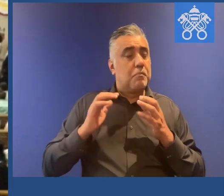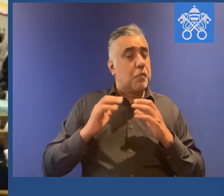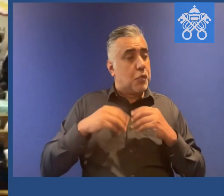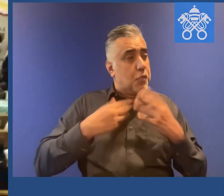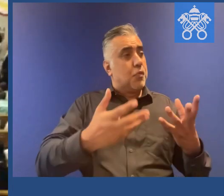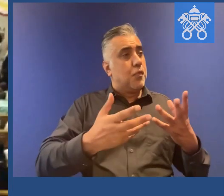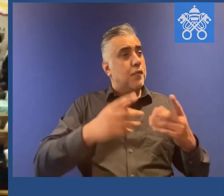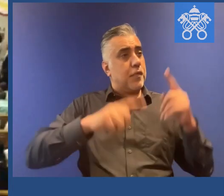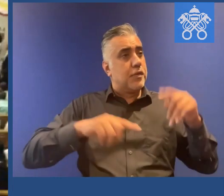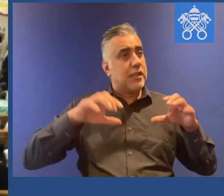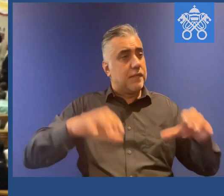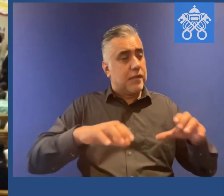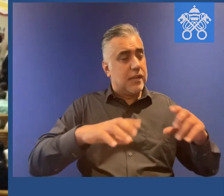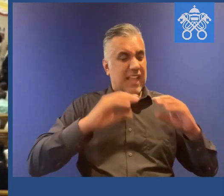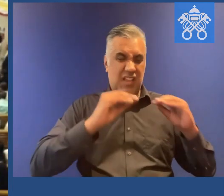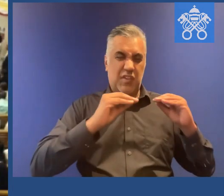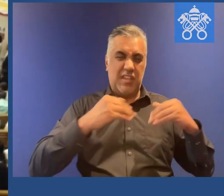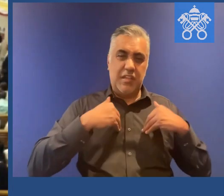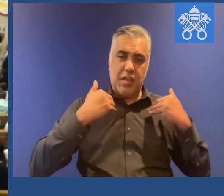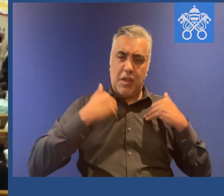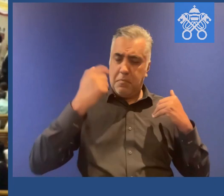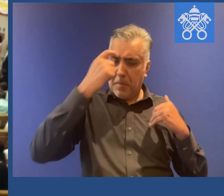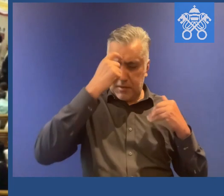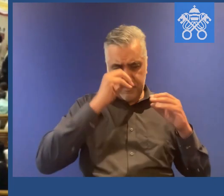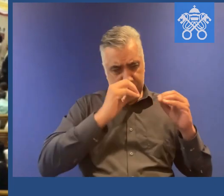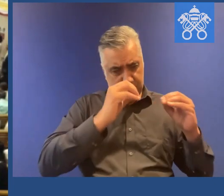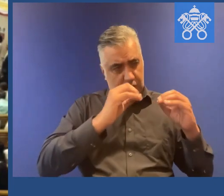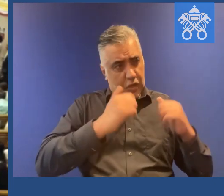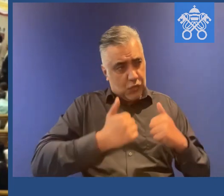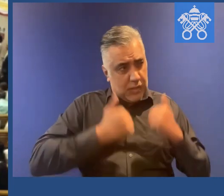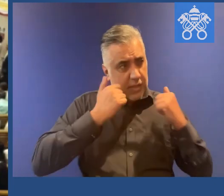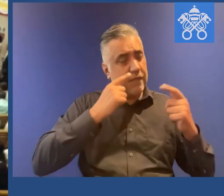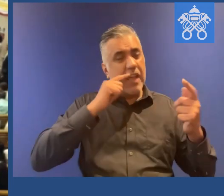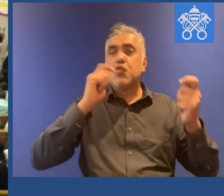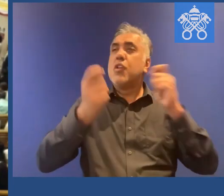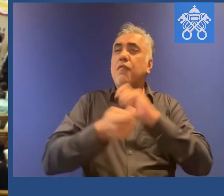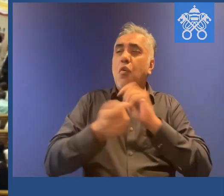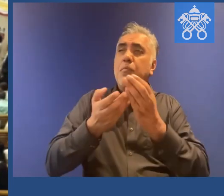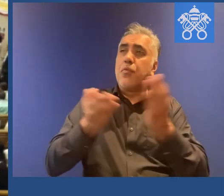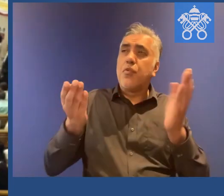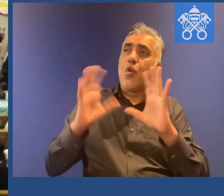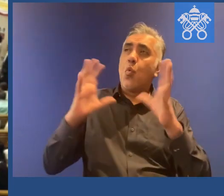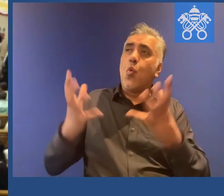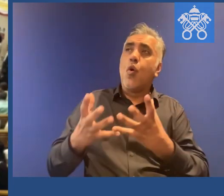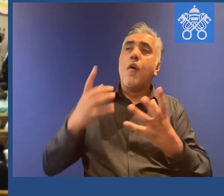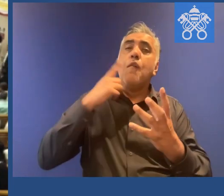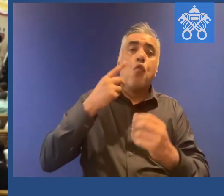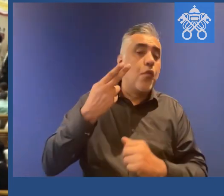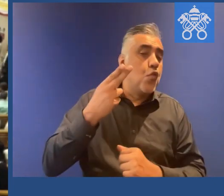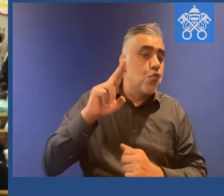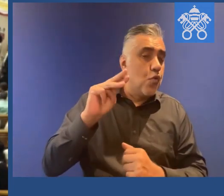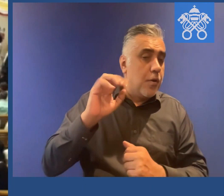fellowship, educating the young minds to live and transform the world with the humane